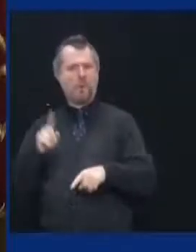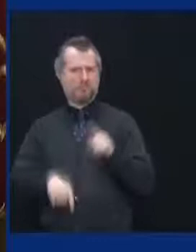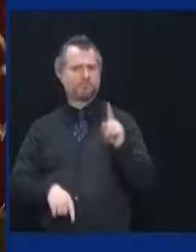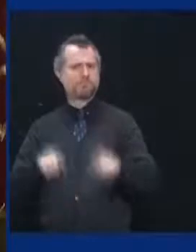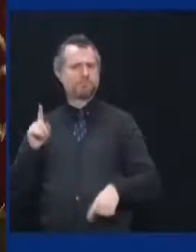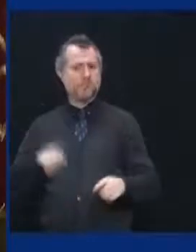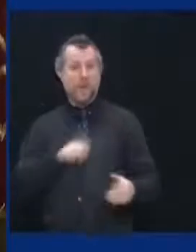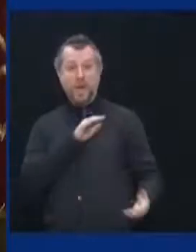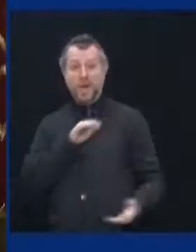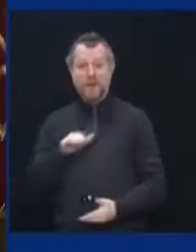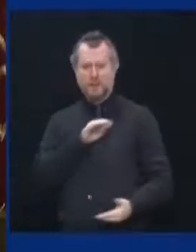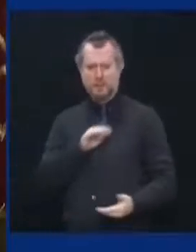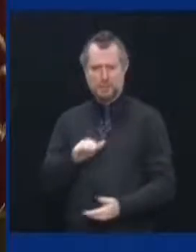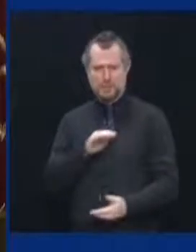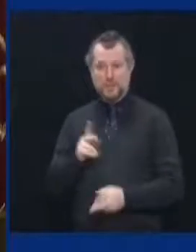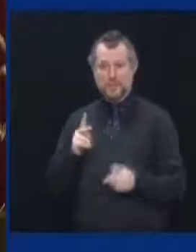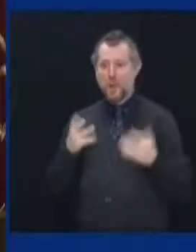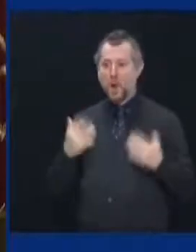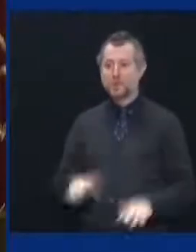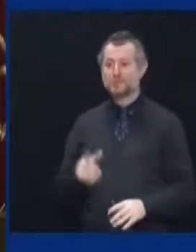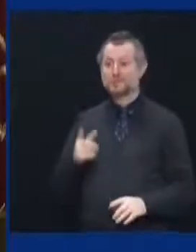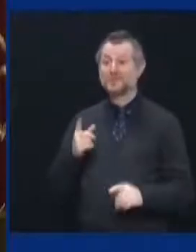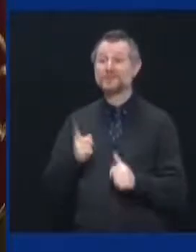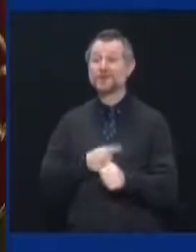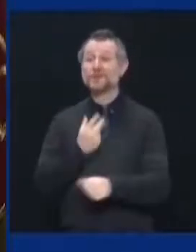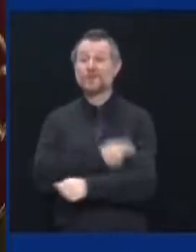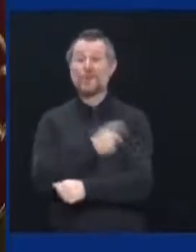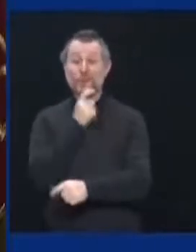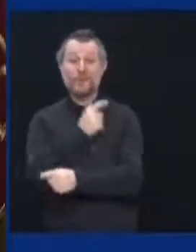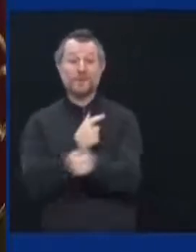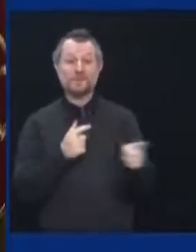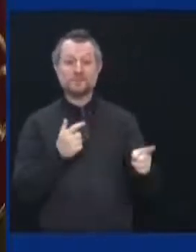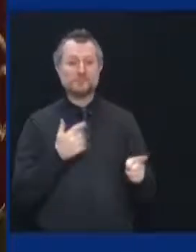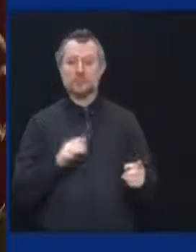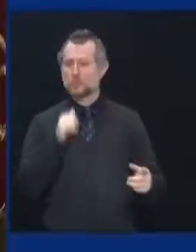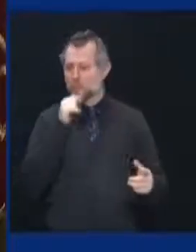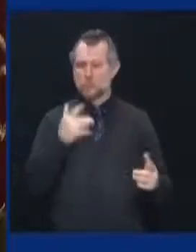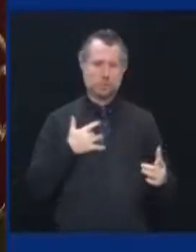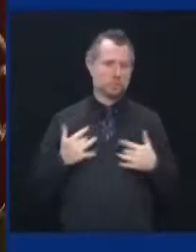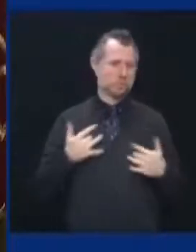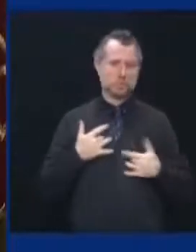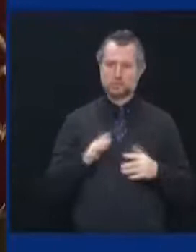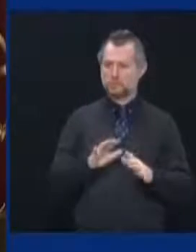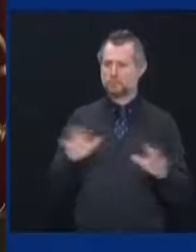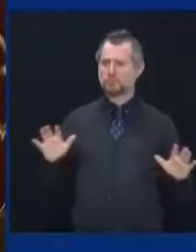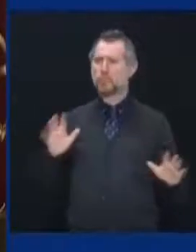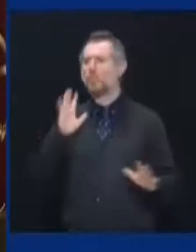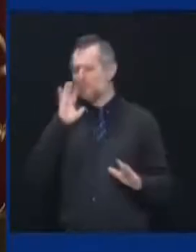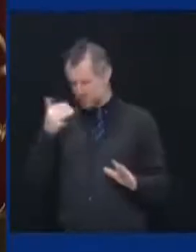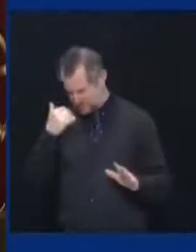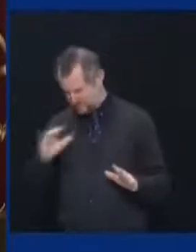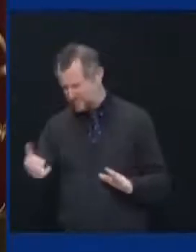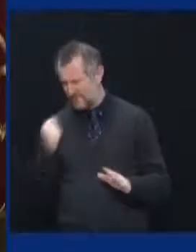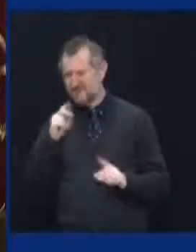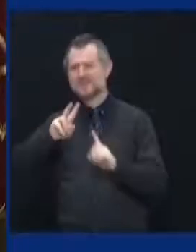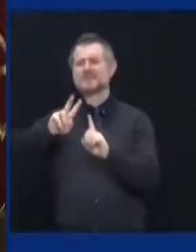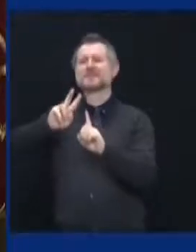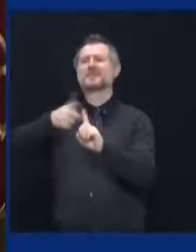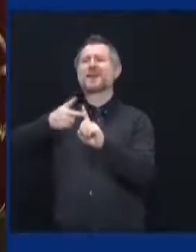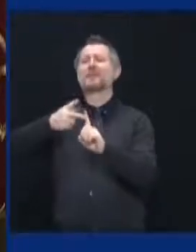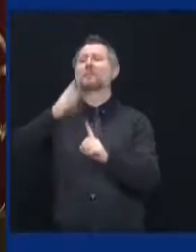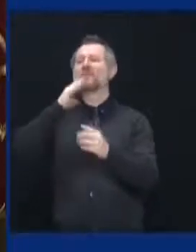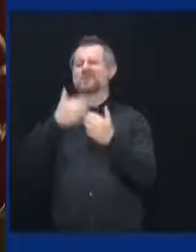federal government, people who have already received their first shot should not be concerned that that impacts their second shot, because the second shot is in a separate allocation that